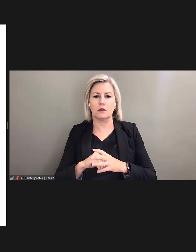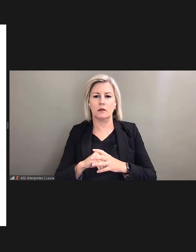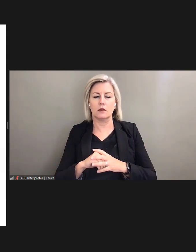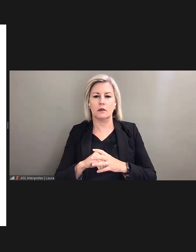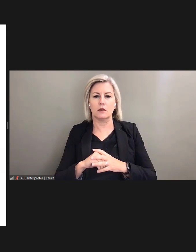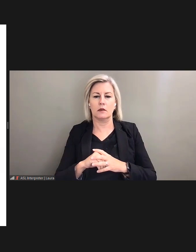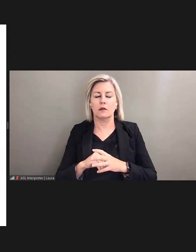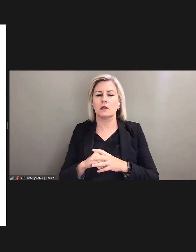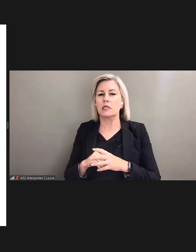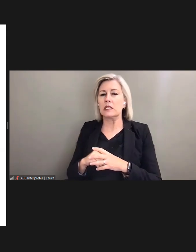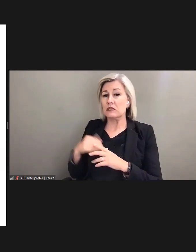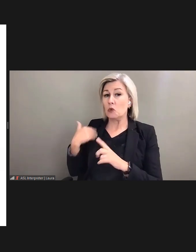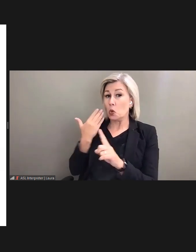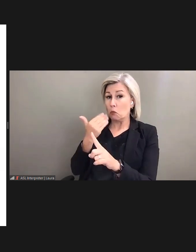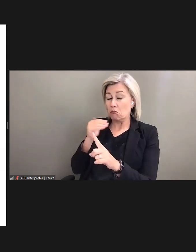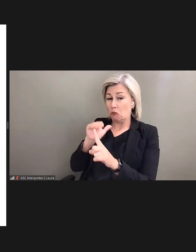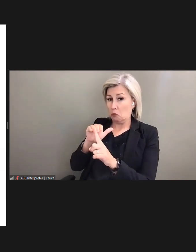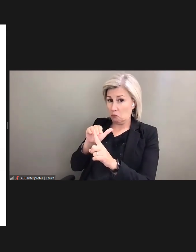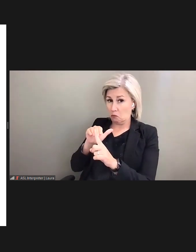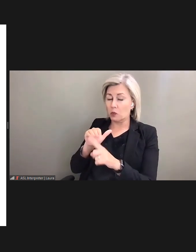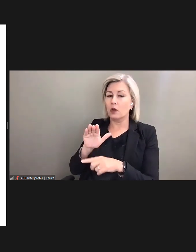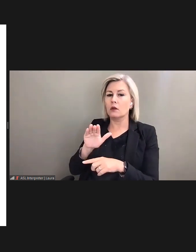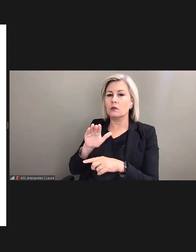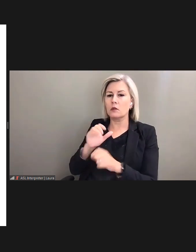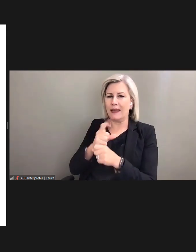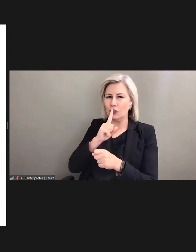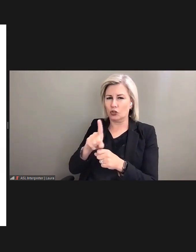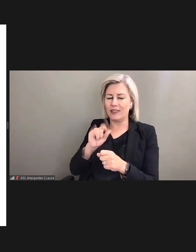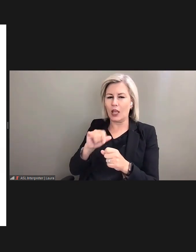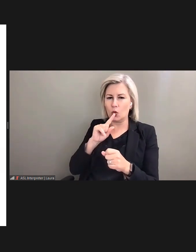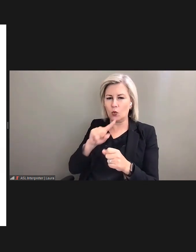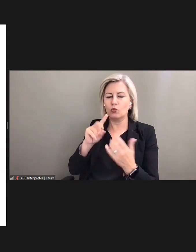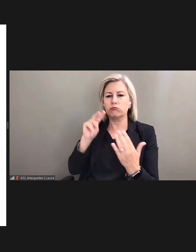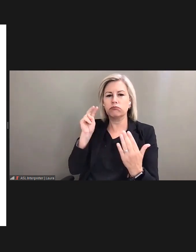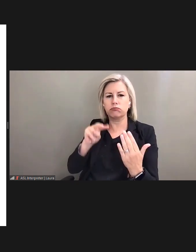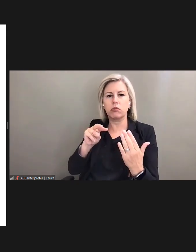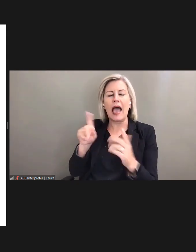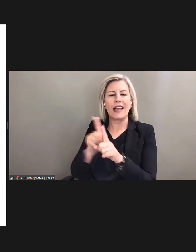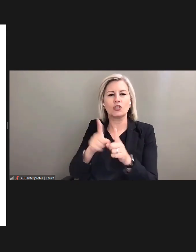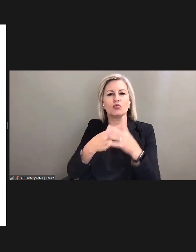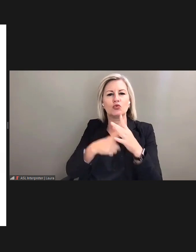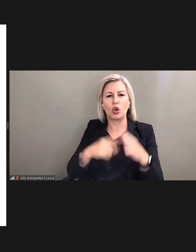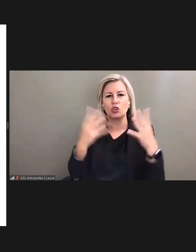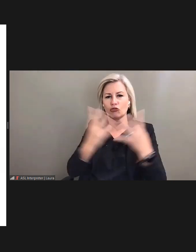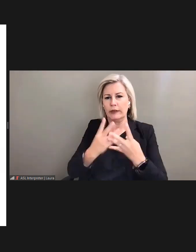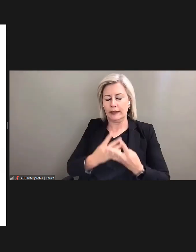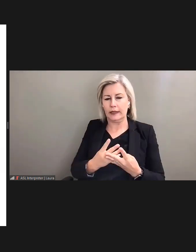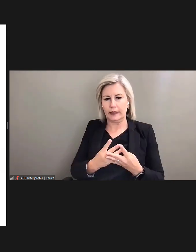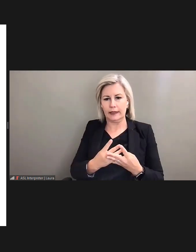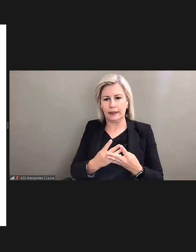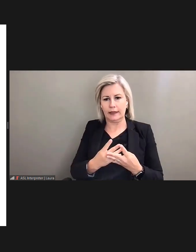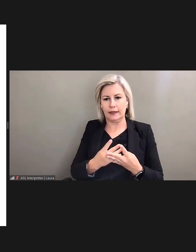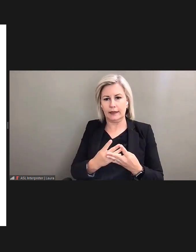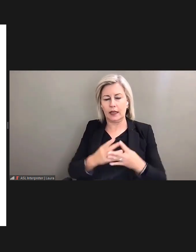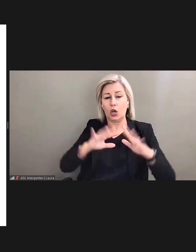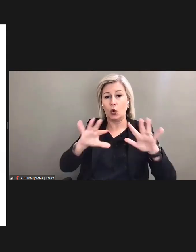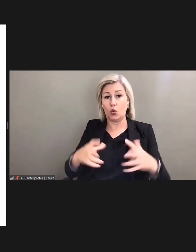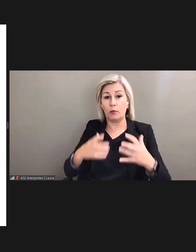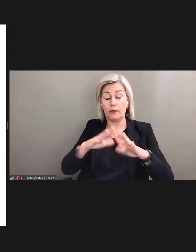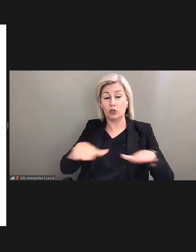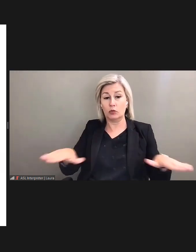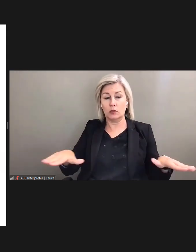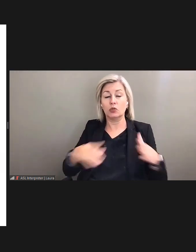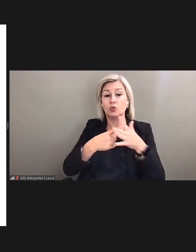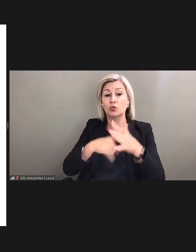We want to remind you of some things you'll want to be sure to address as you get ready to start screening a group of children. Now, to